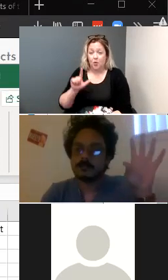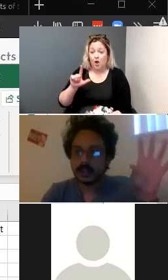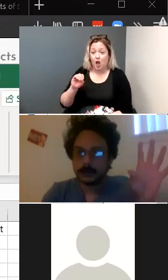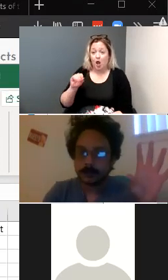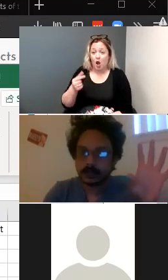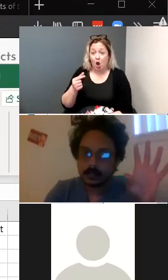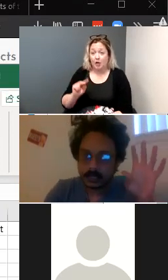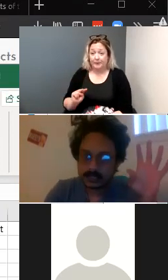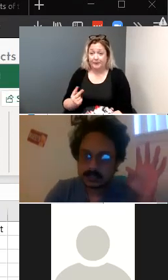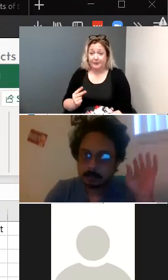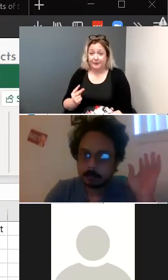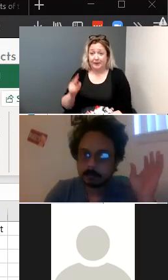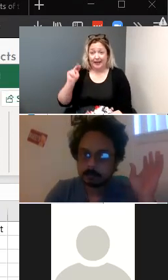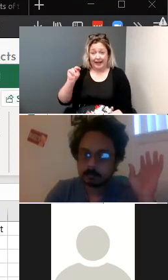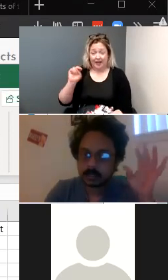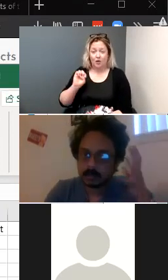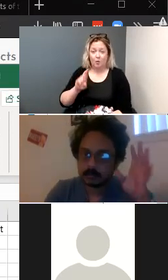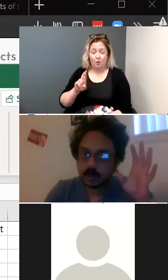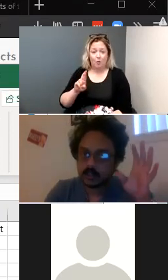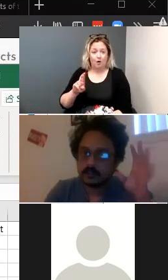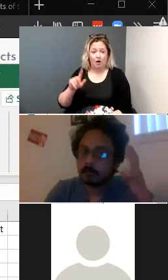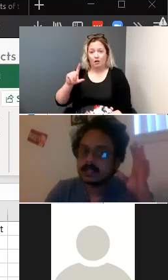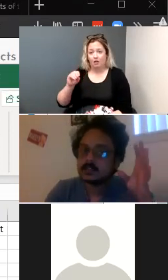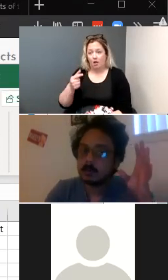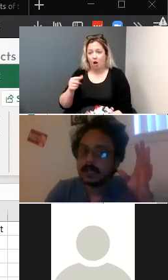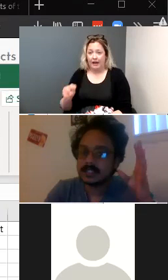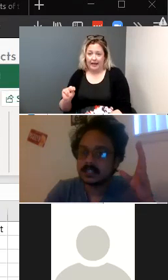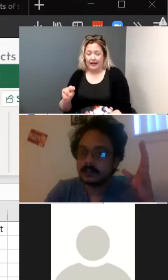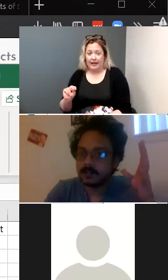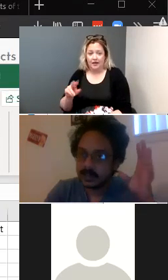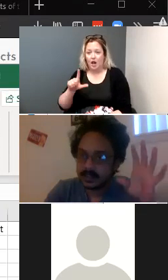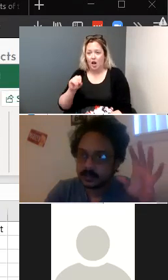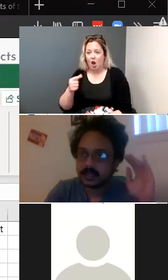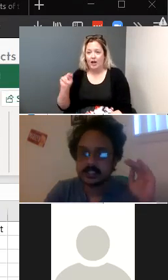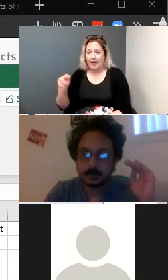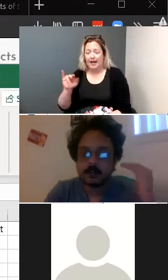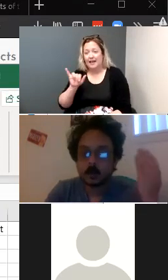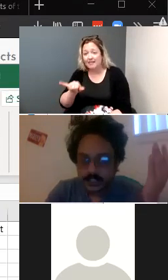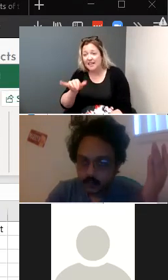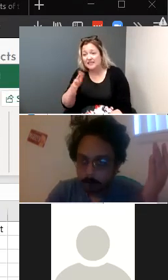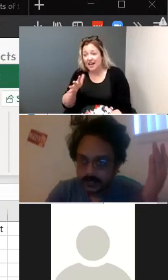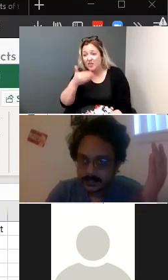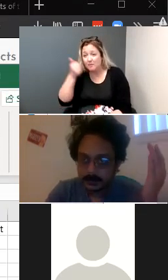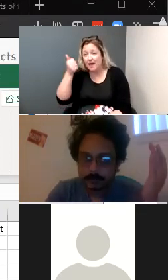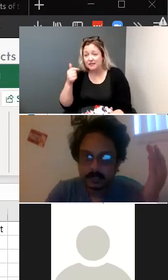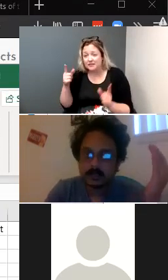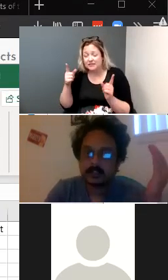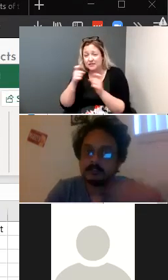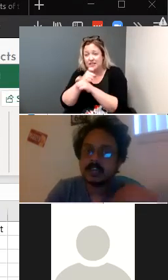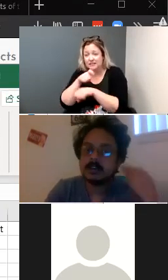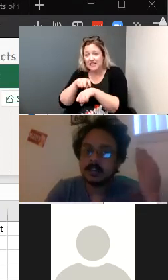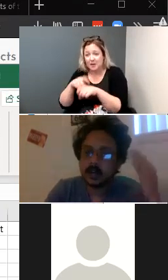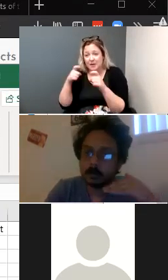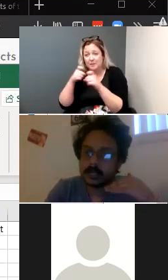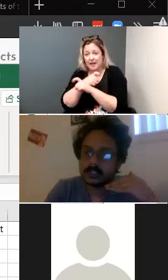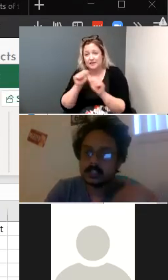or log of n is the sort of the best complexity that we can get except of a constant complexity.